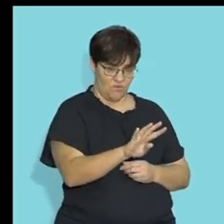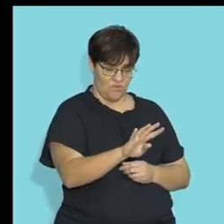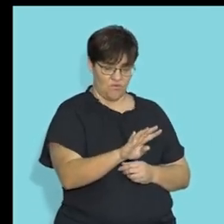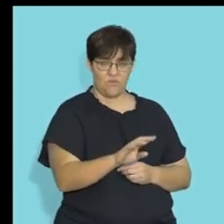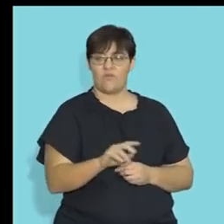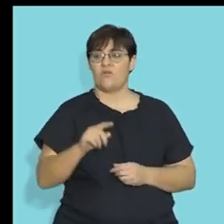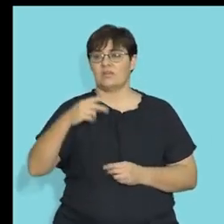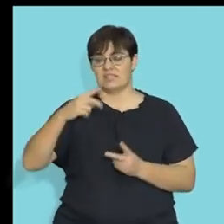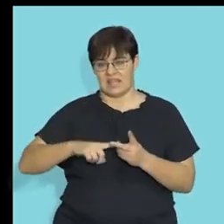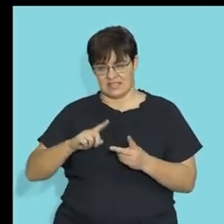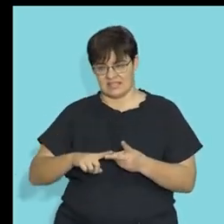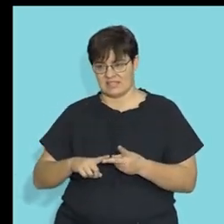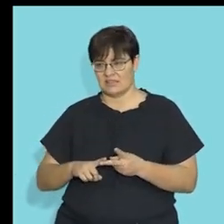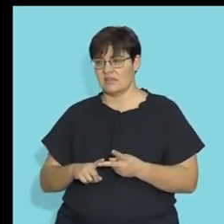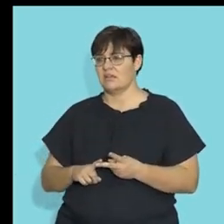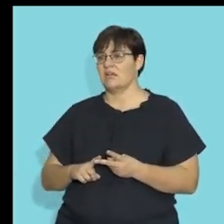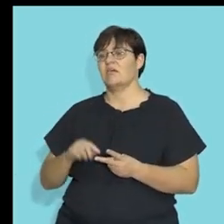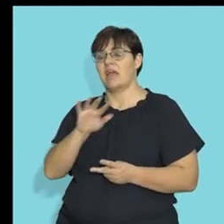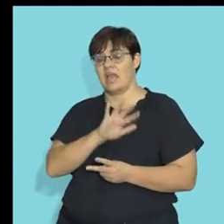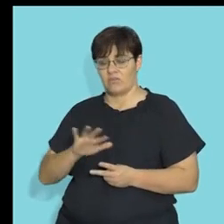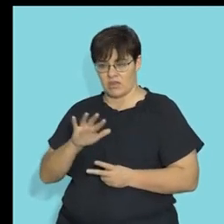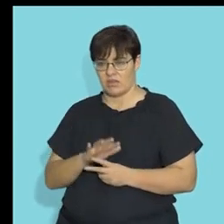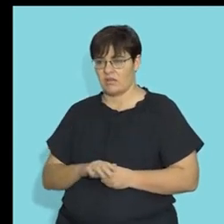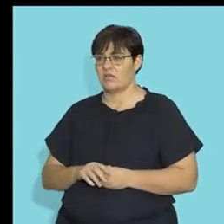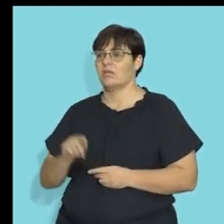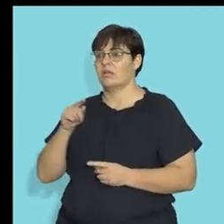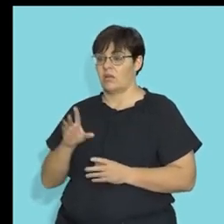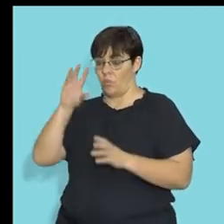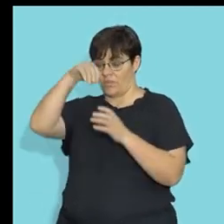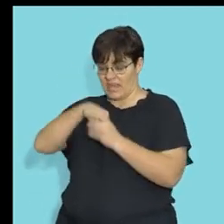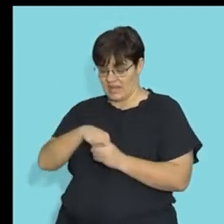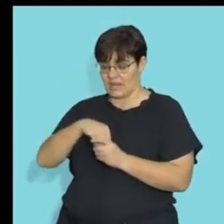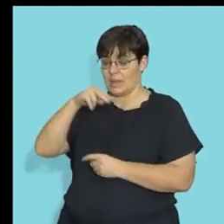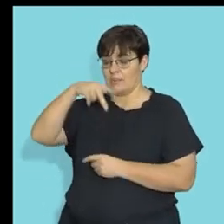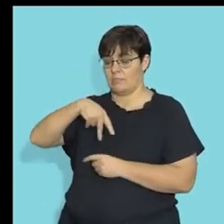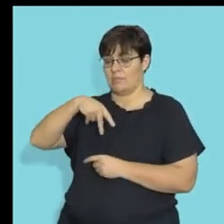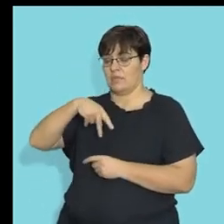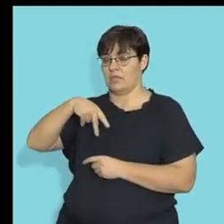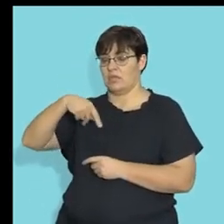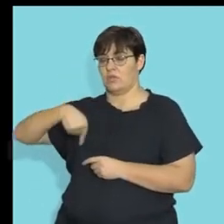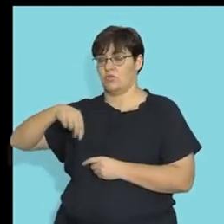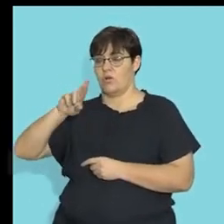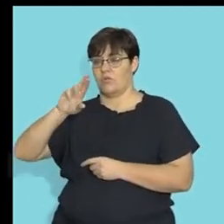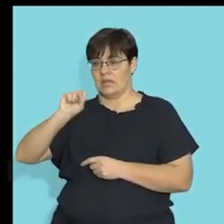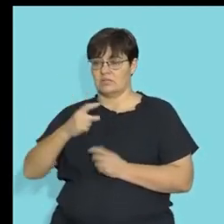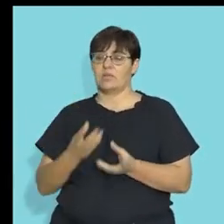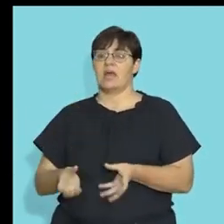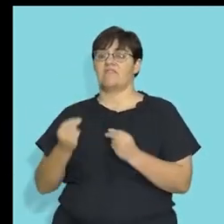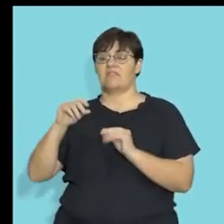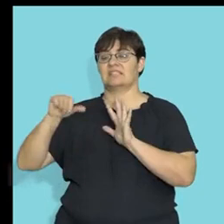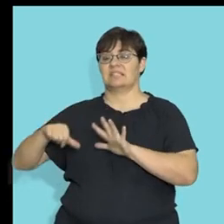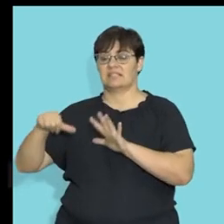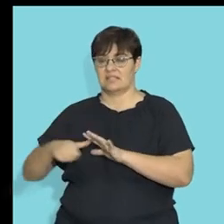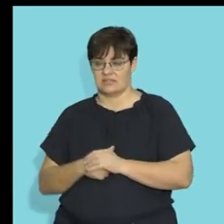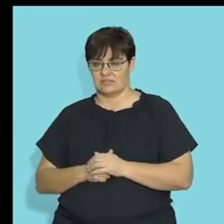have the first term, the second term, if you were to find the area of the square within PQRS, you would see that